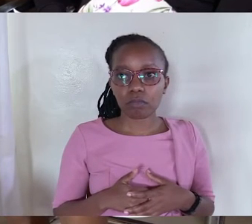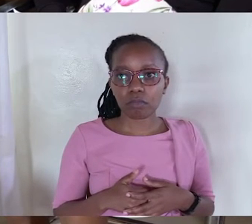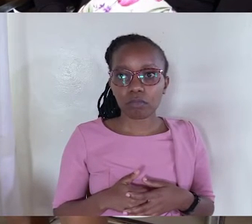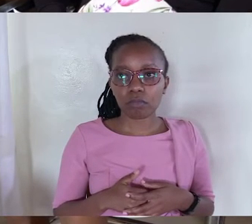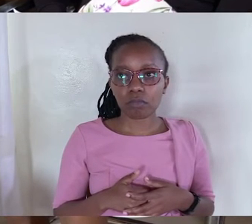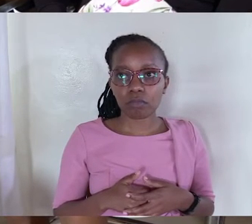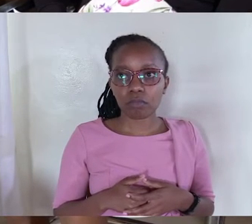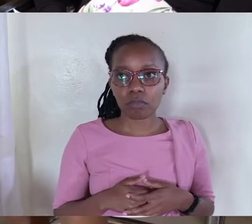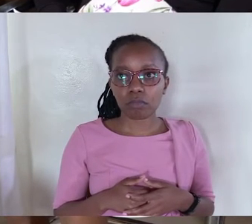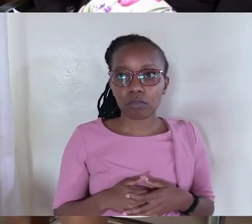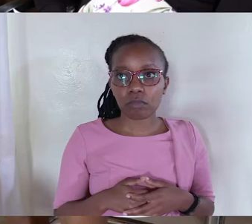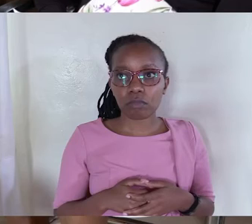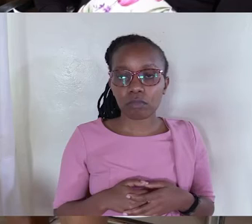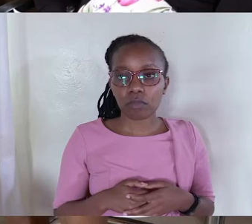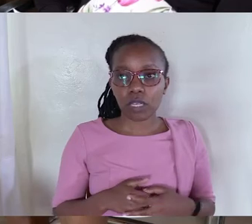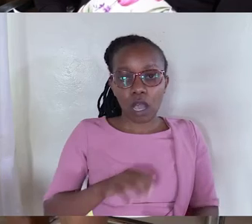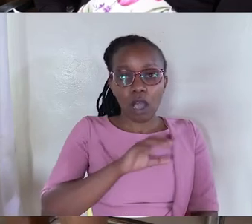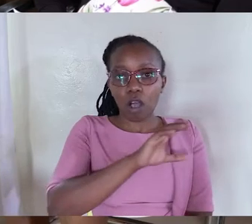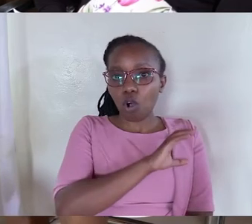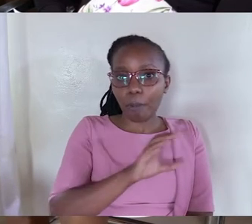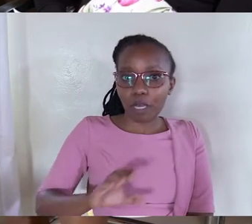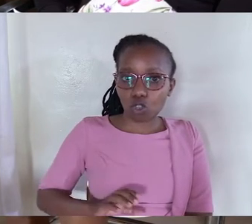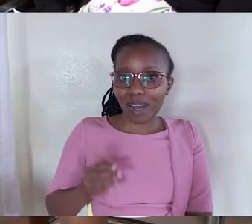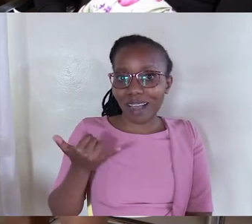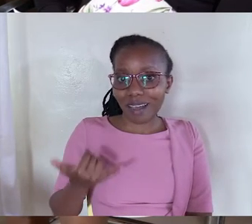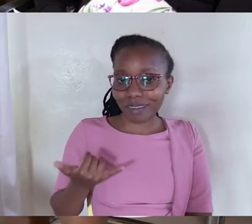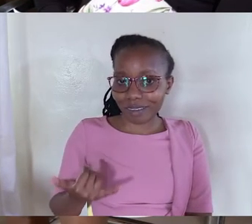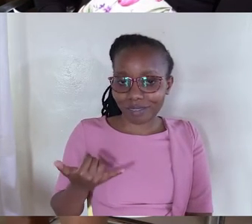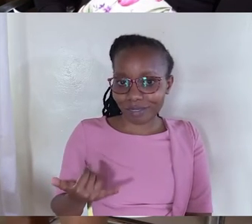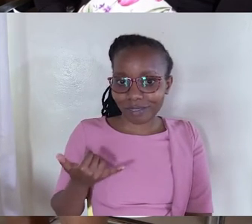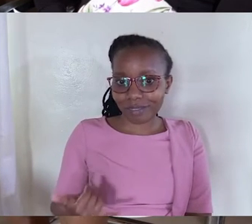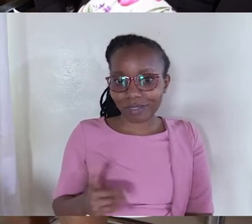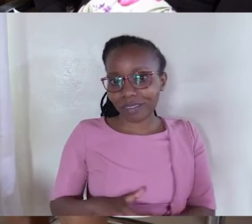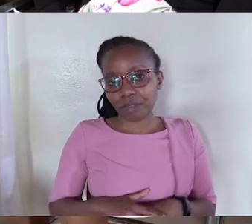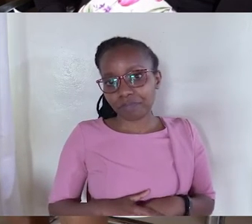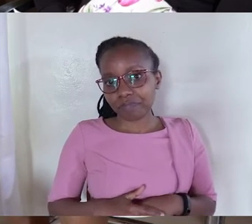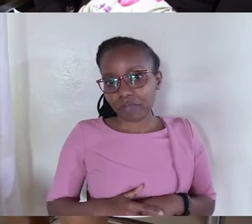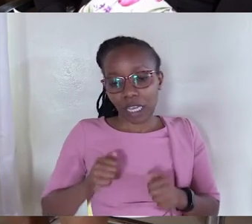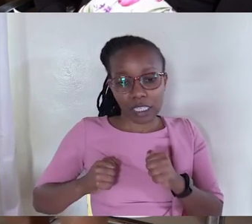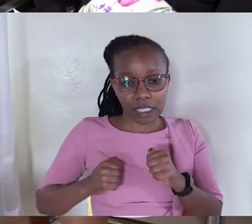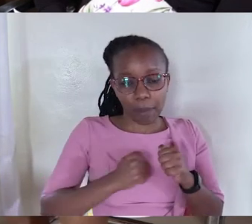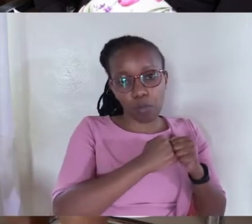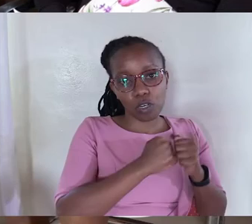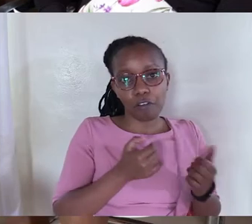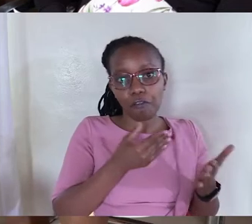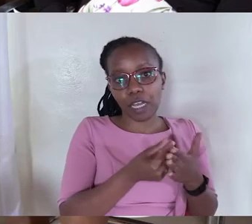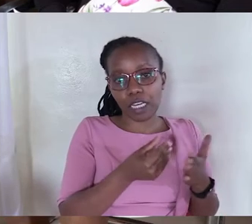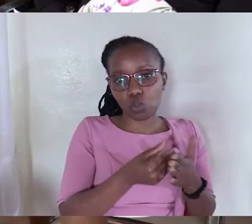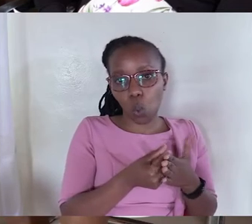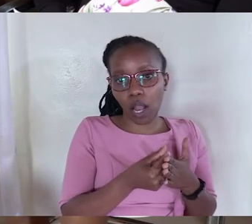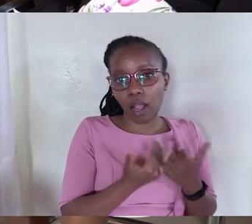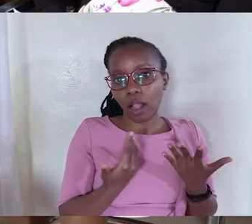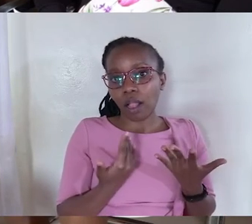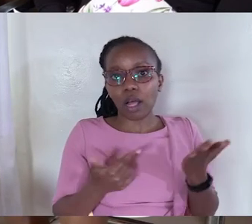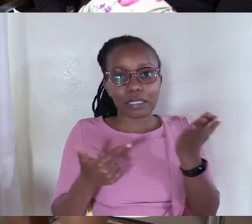that the commission currently support financial support from and